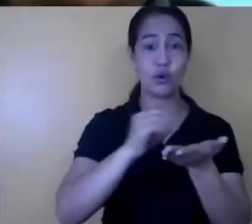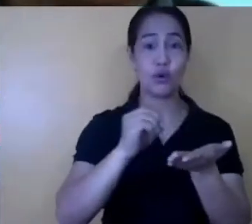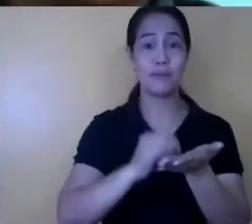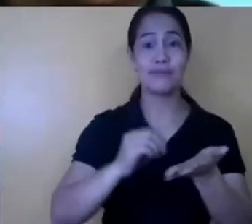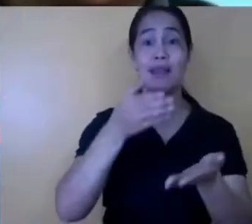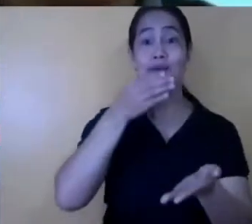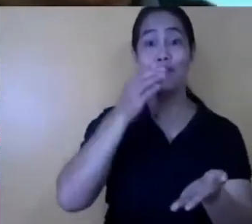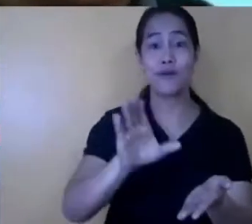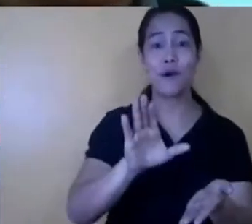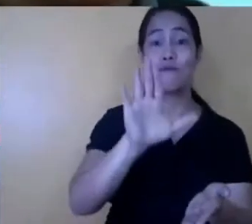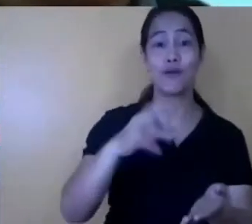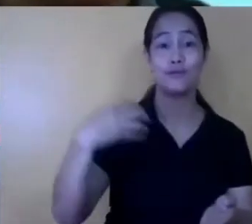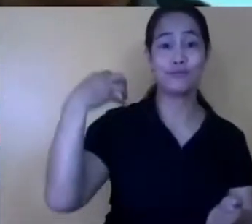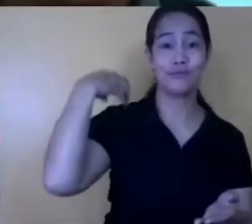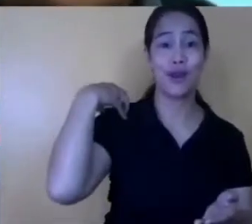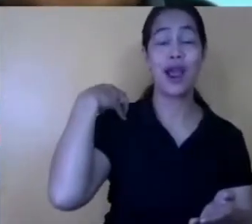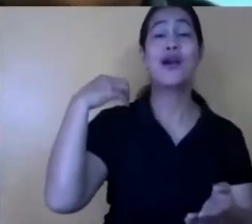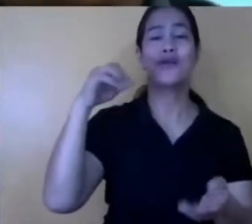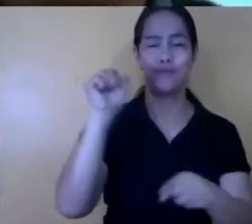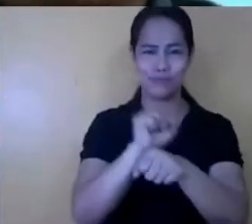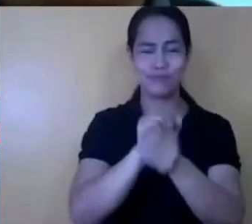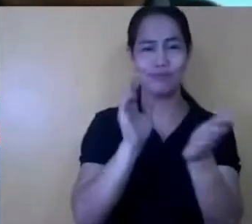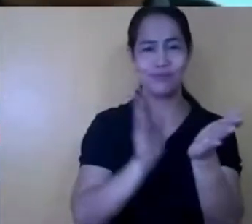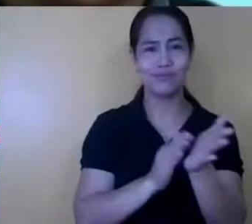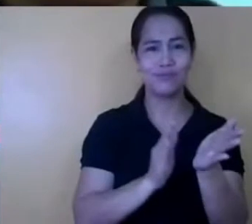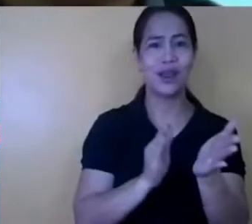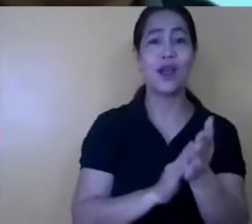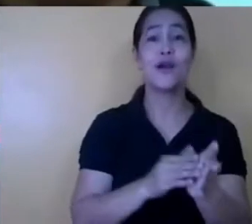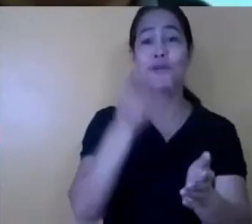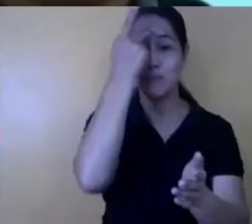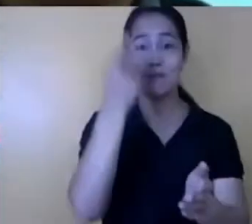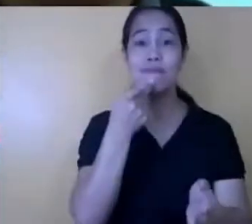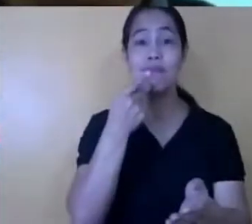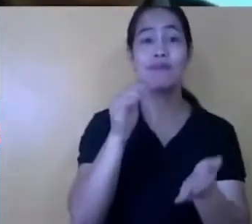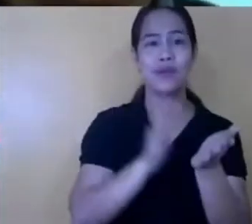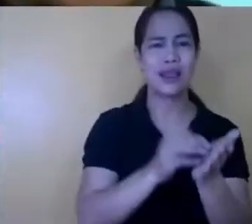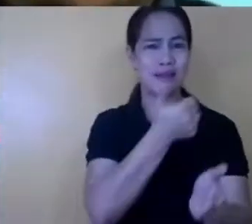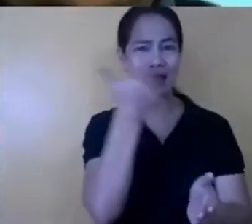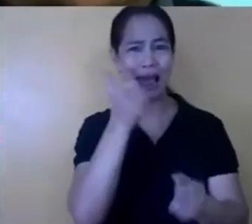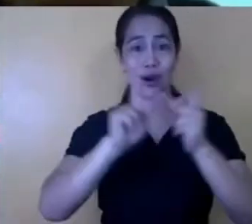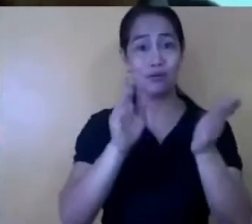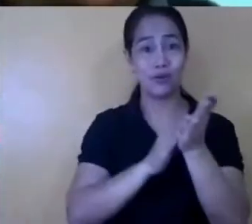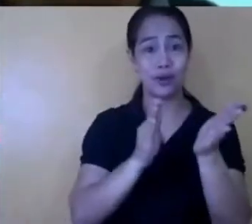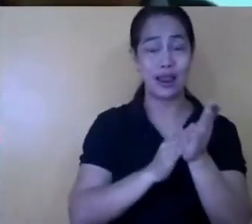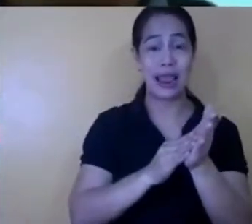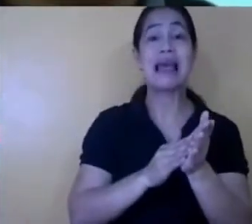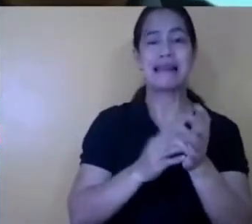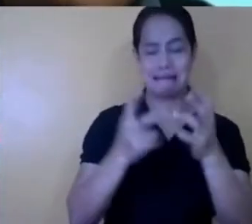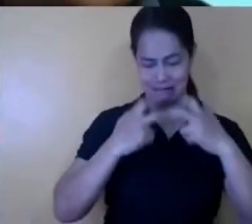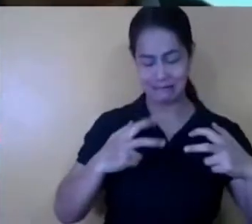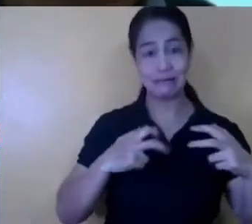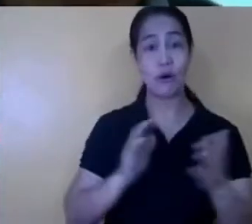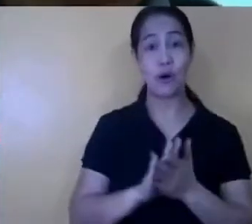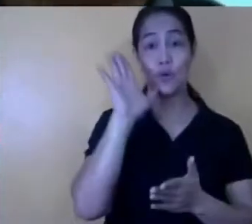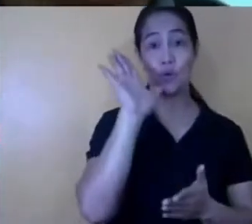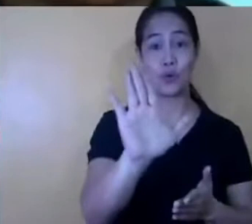superiors, your colleagues, your learners, their parents or guardians or other stakeholders directly reflecting your or the